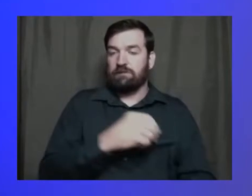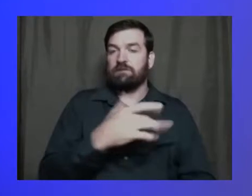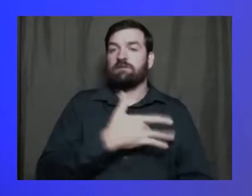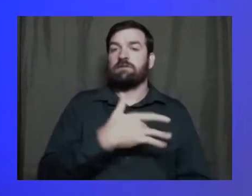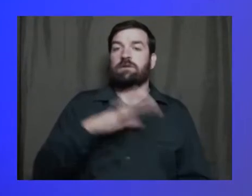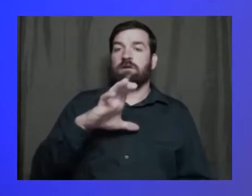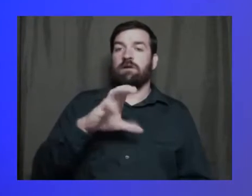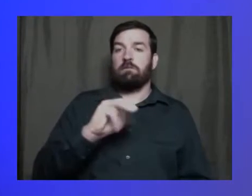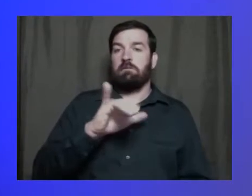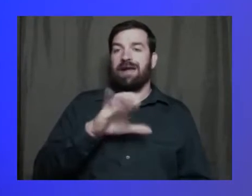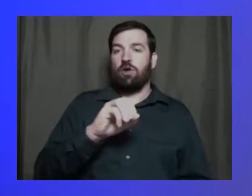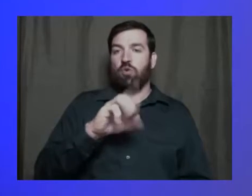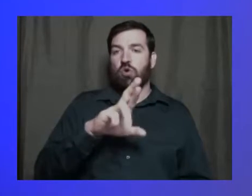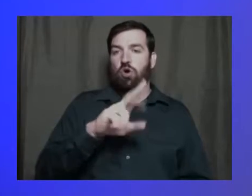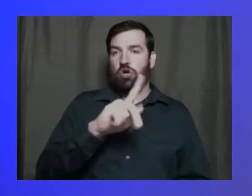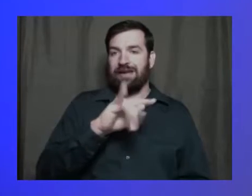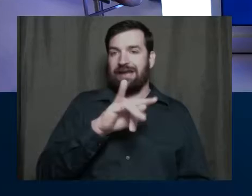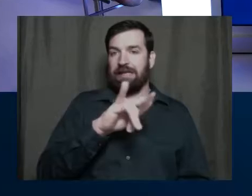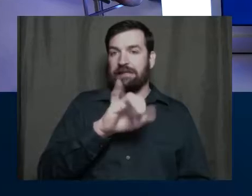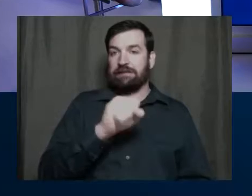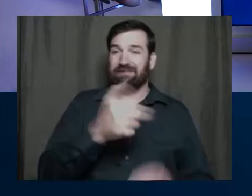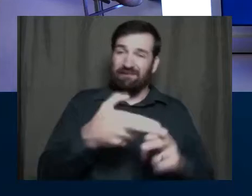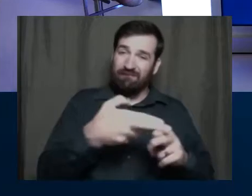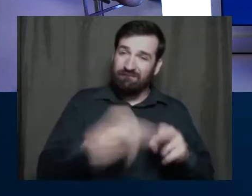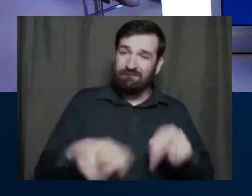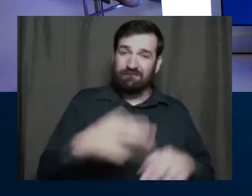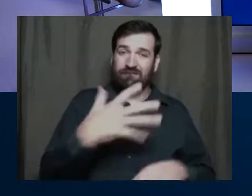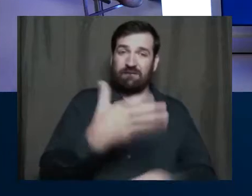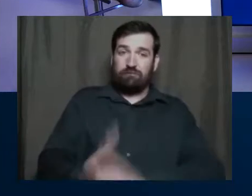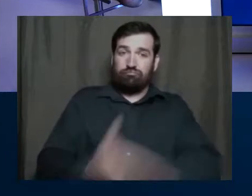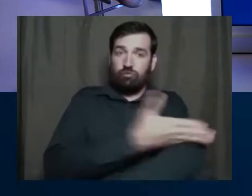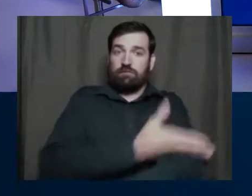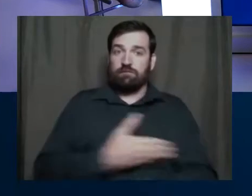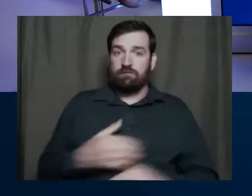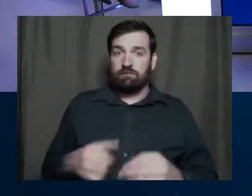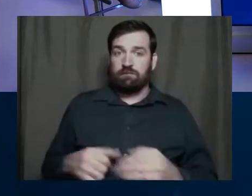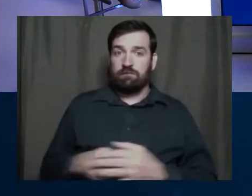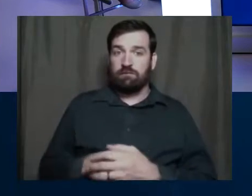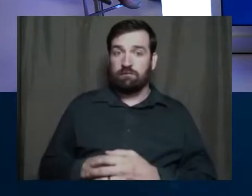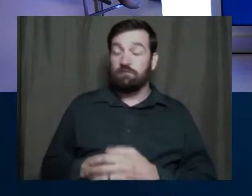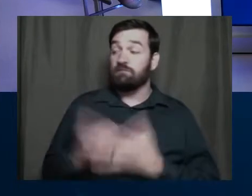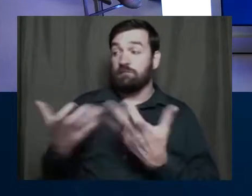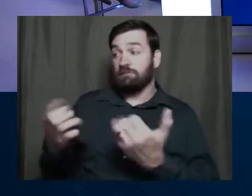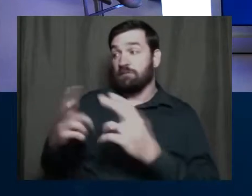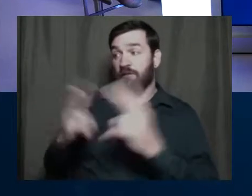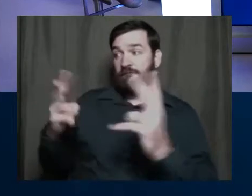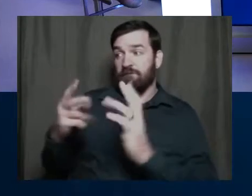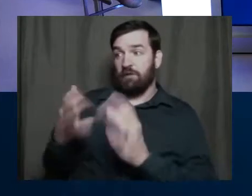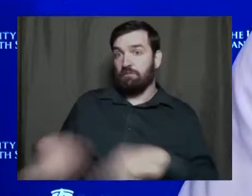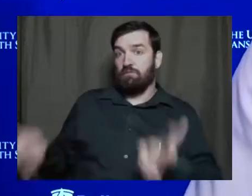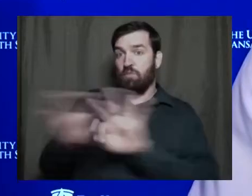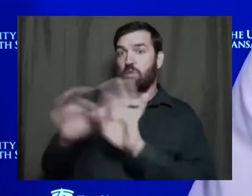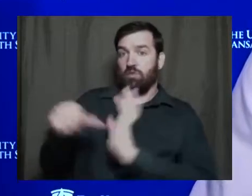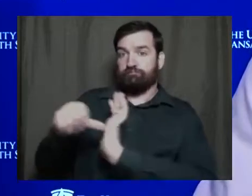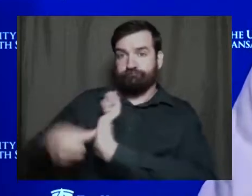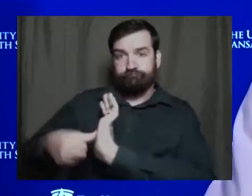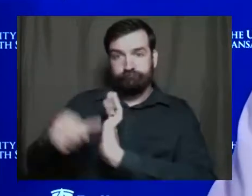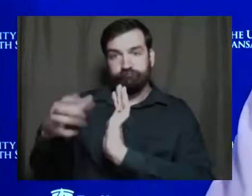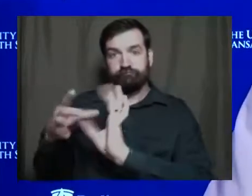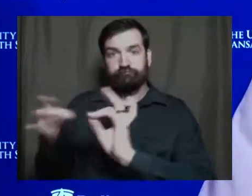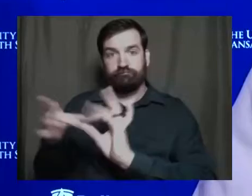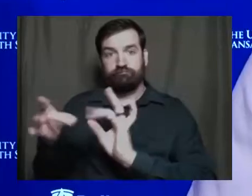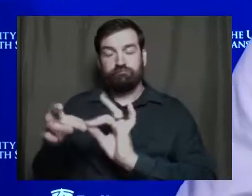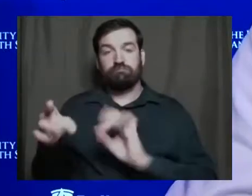and recovery is very quick. And I would like to point, that's a very good point. Recently in the science update for CDC,